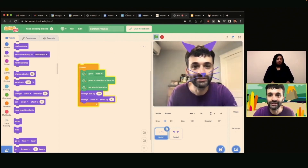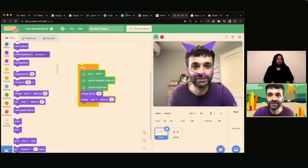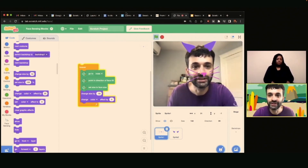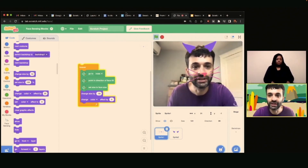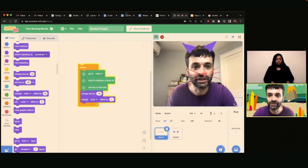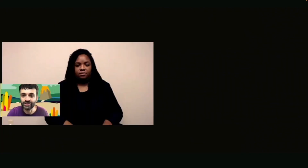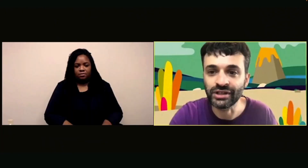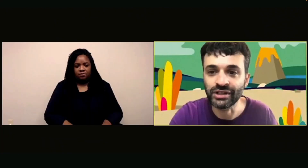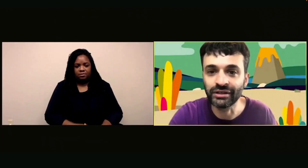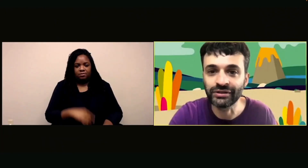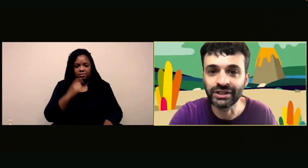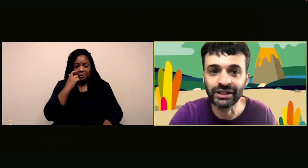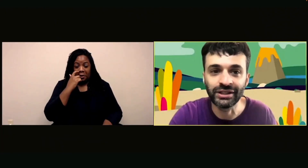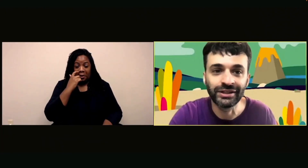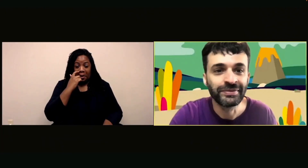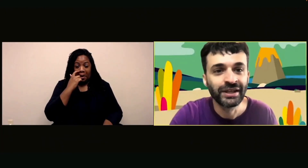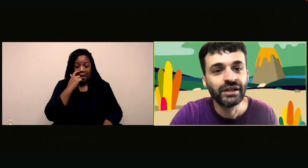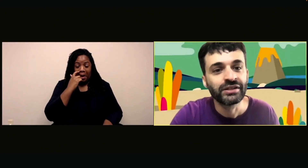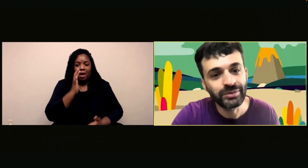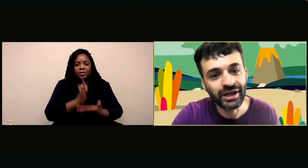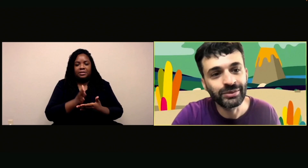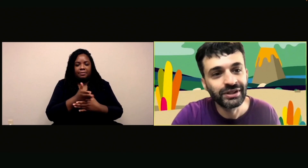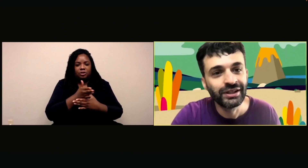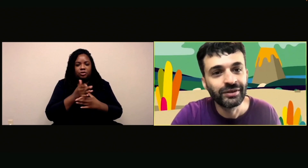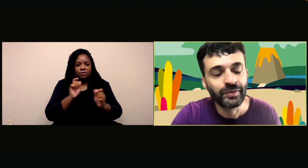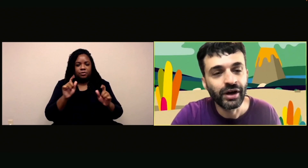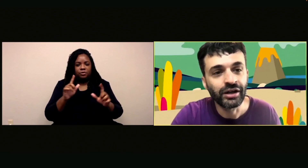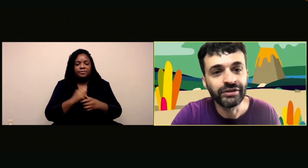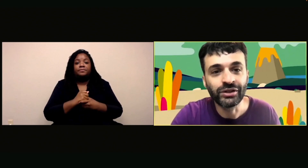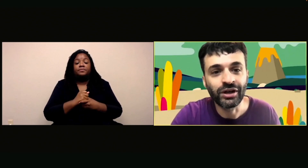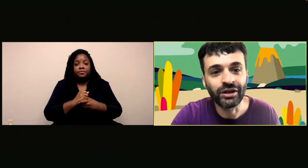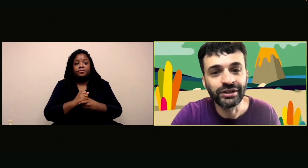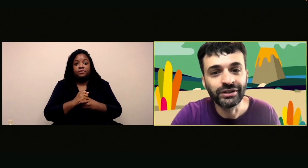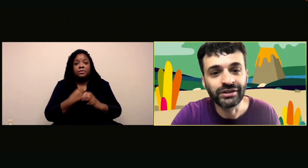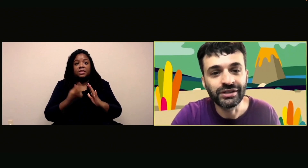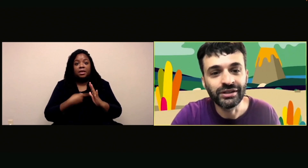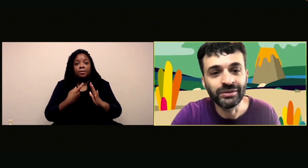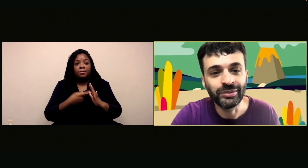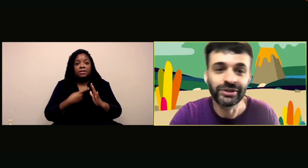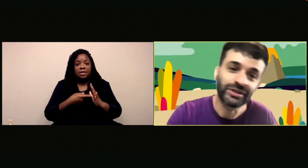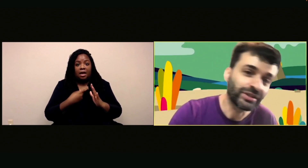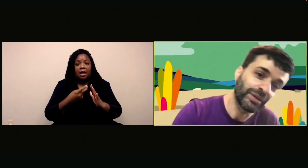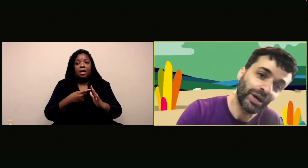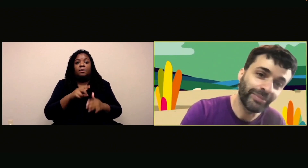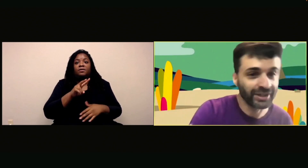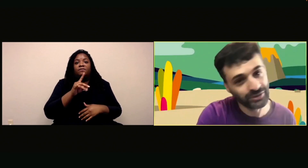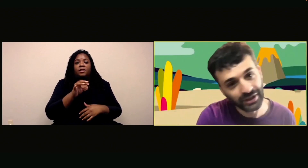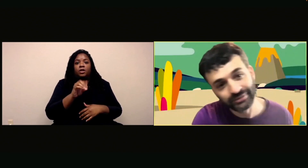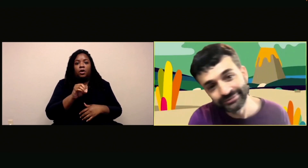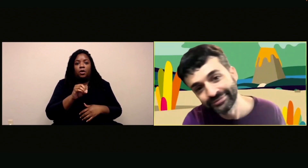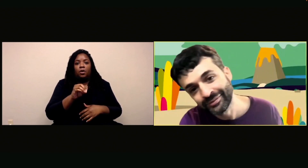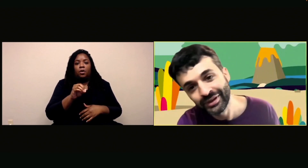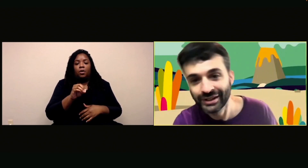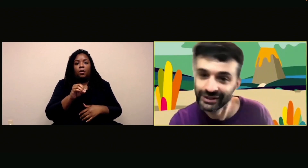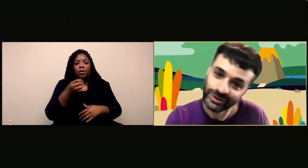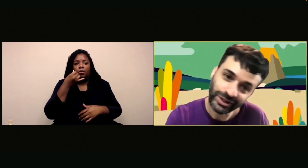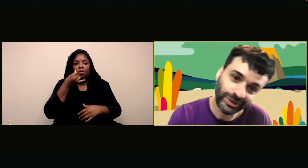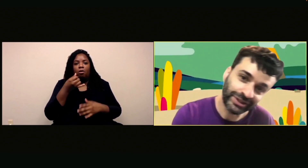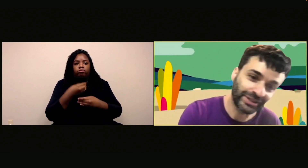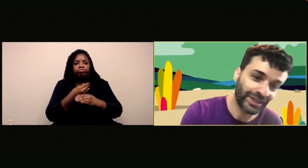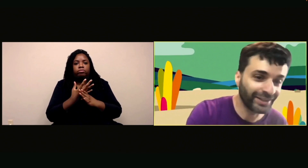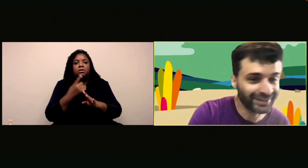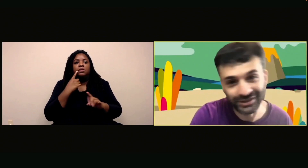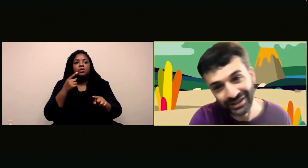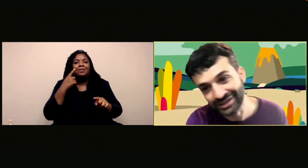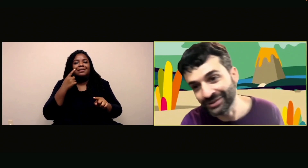Sometimes, I'll just stop sharing for a second here. Sometimes on a video call, you can see people start to like bob their heads around, which is